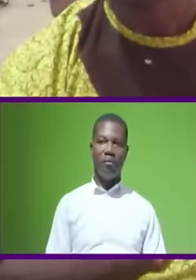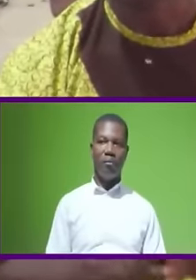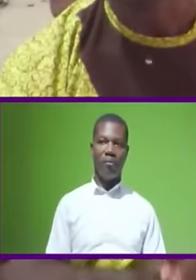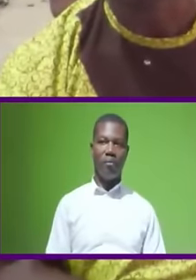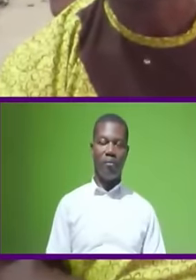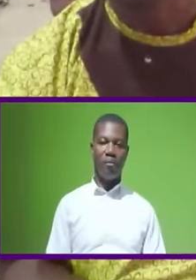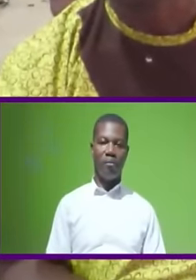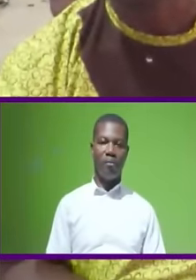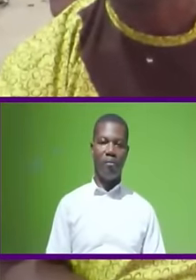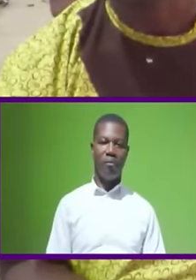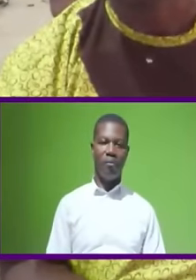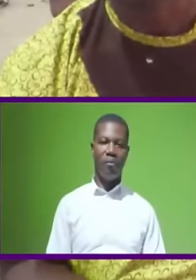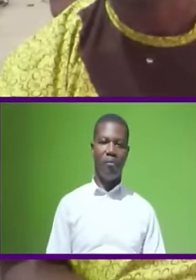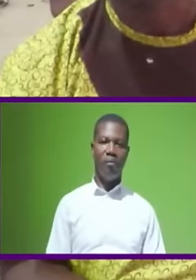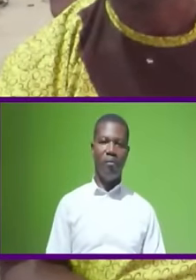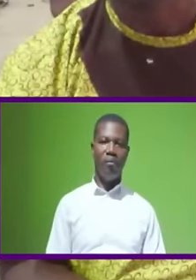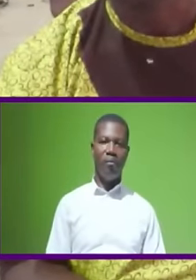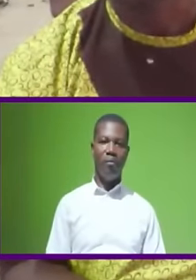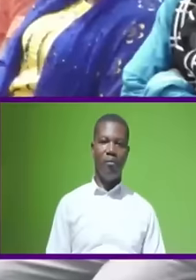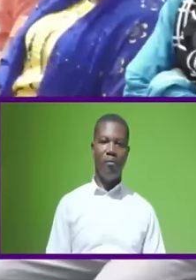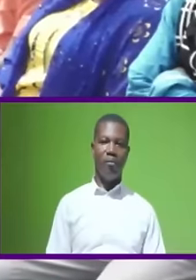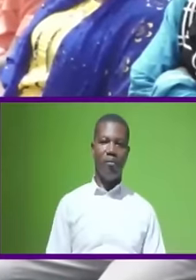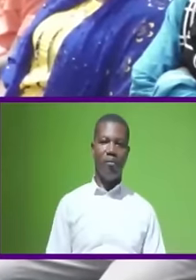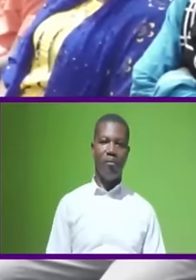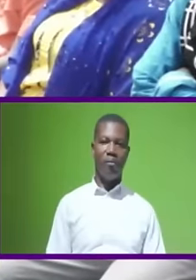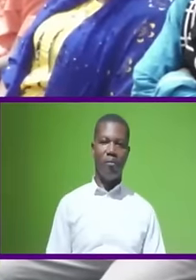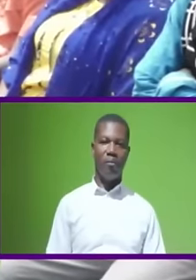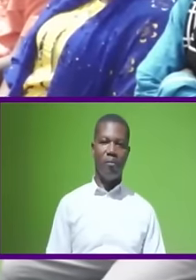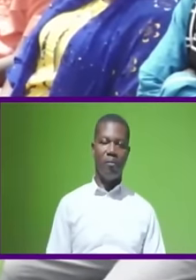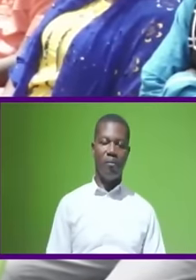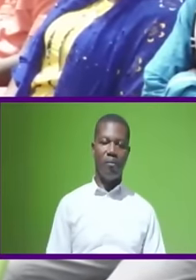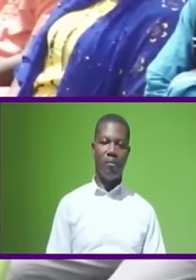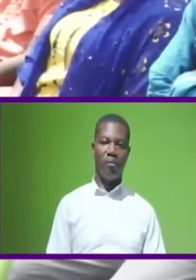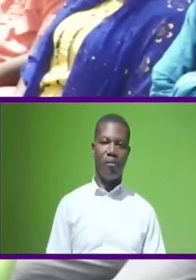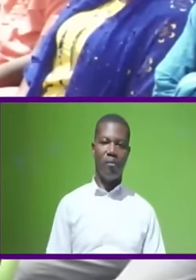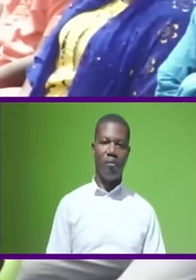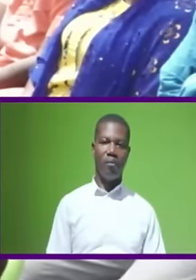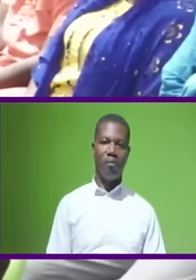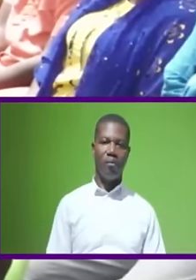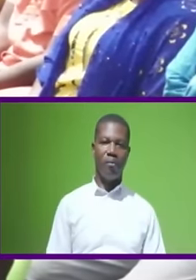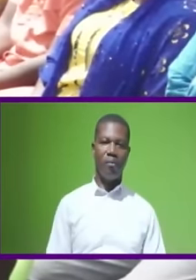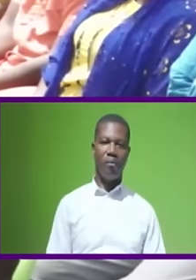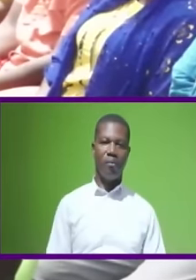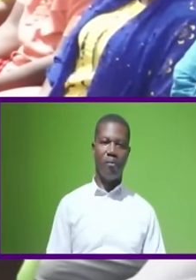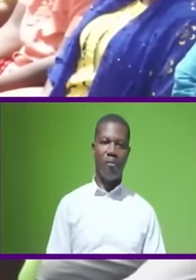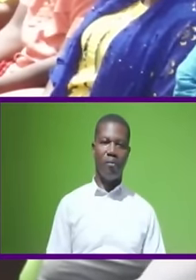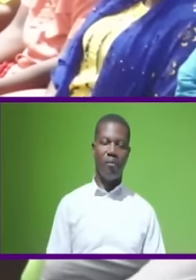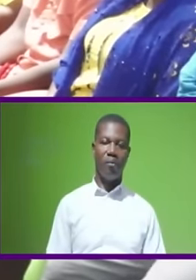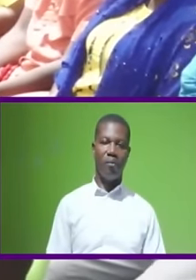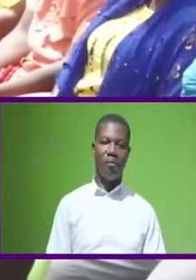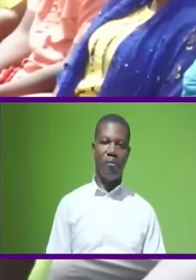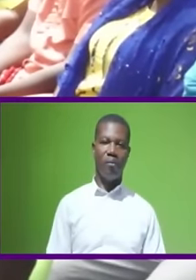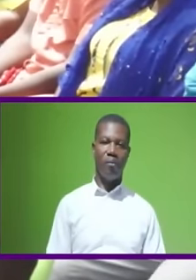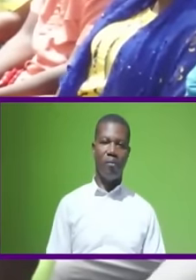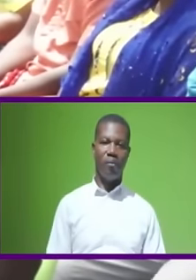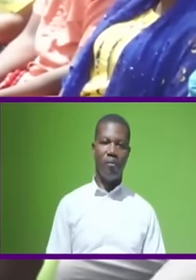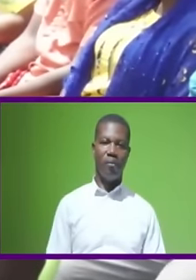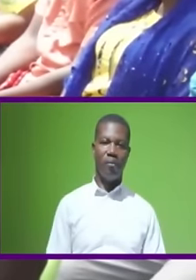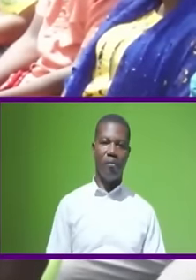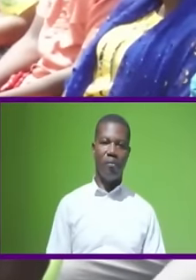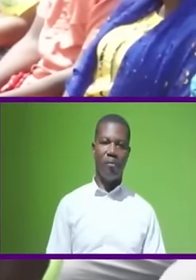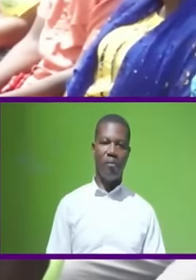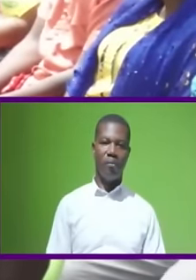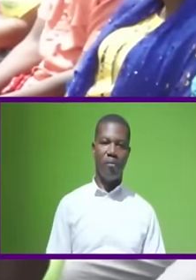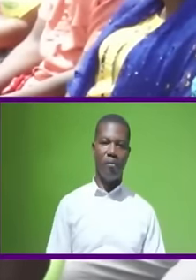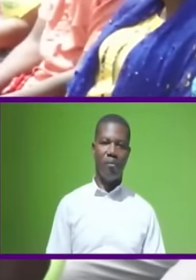you because I am your pastor, I am your prophet. But then it has changed today. It is said that you are the one who